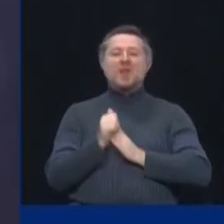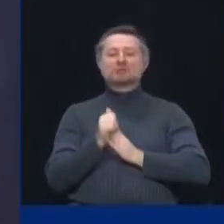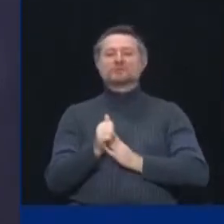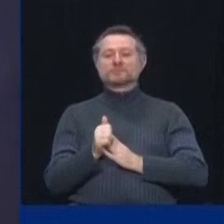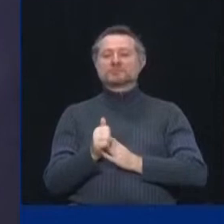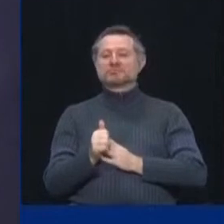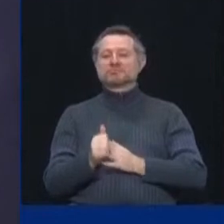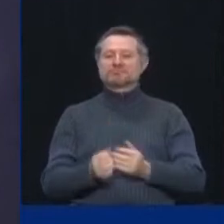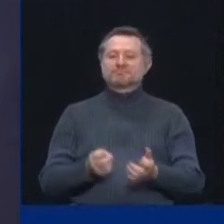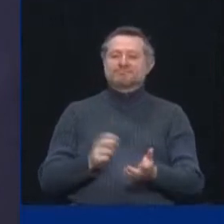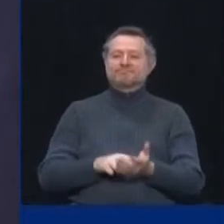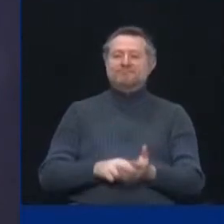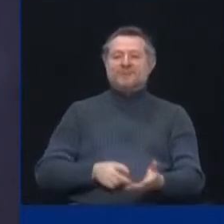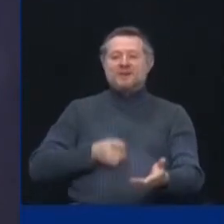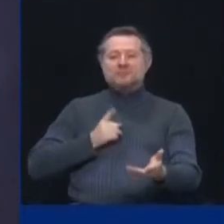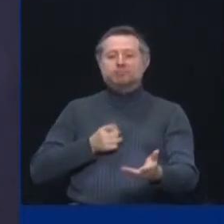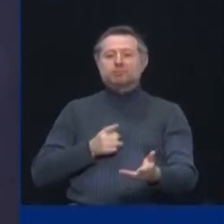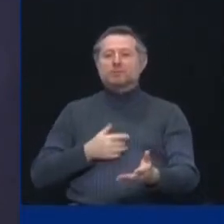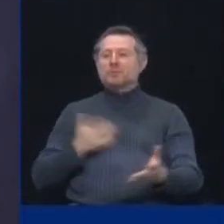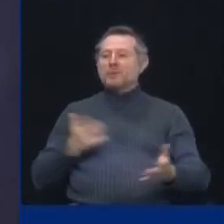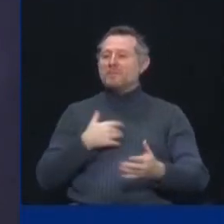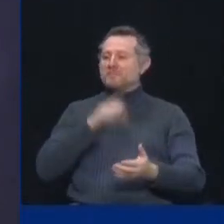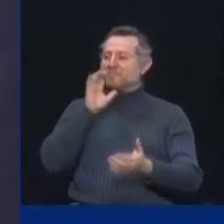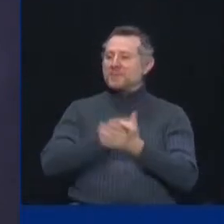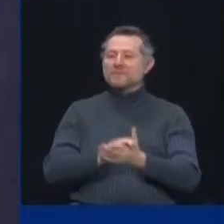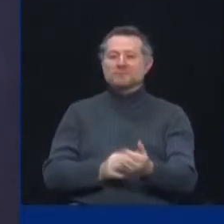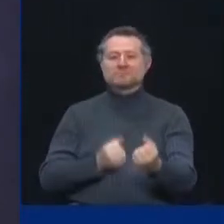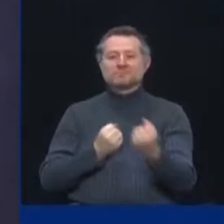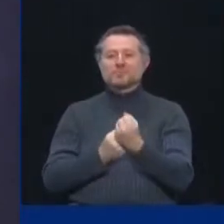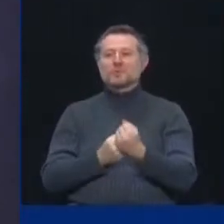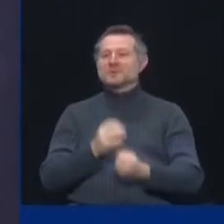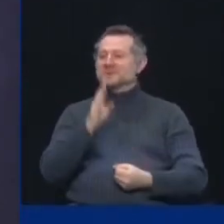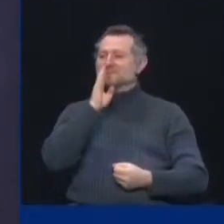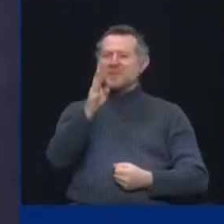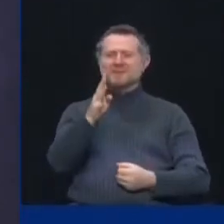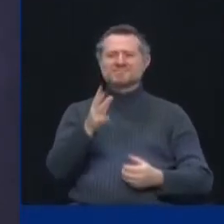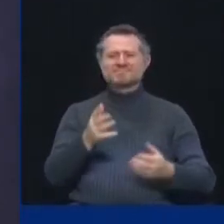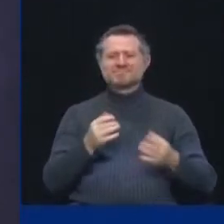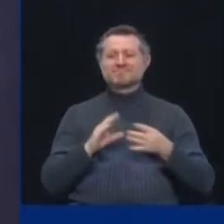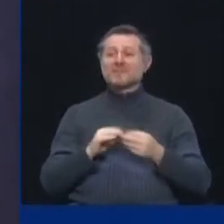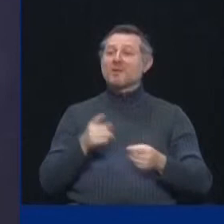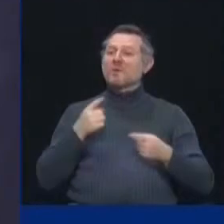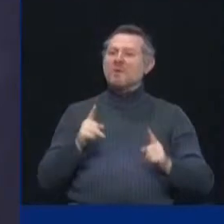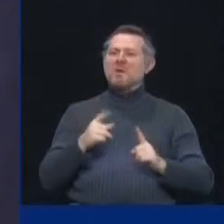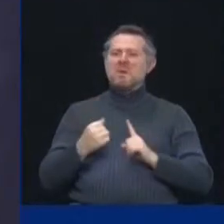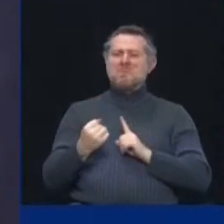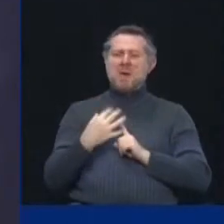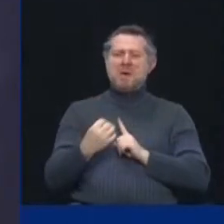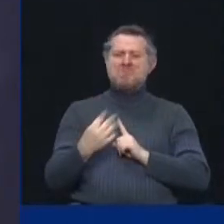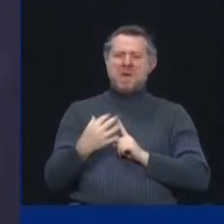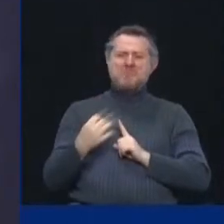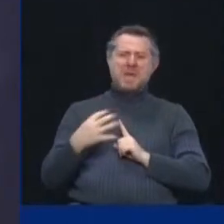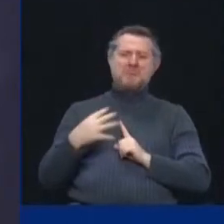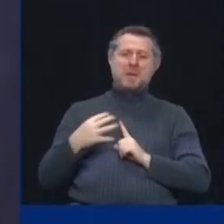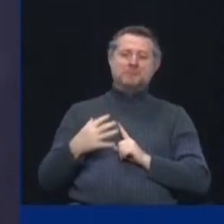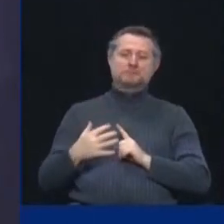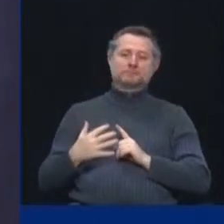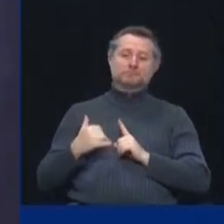you believe, and to speak up when people are yelling at you and trying to bully